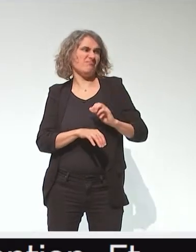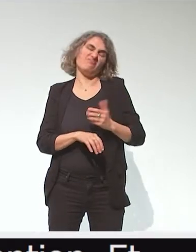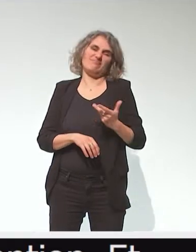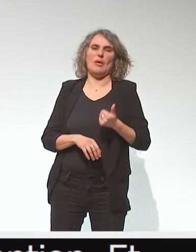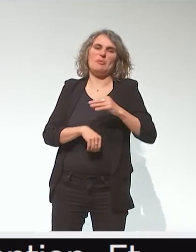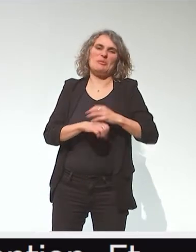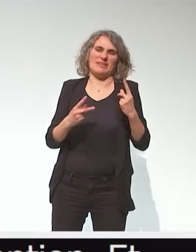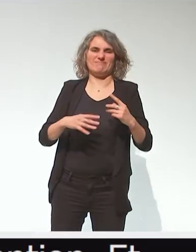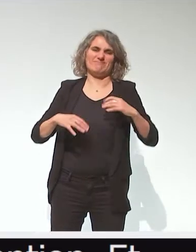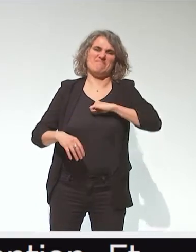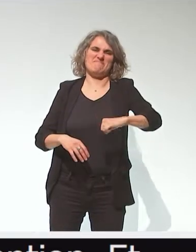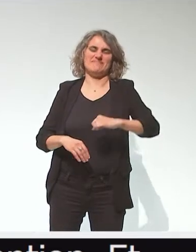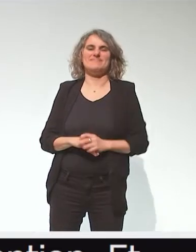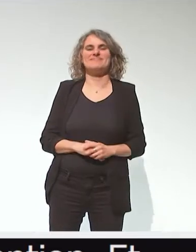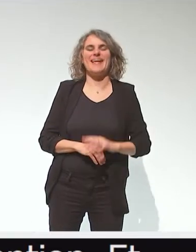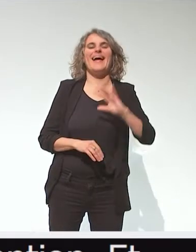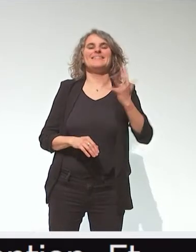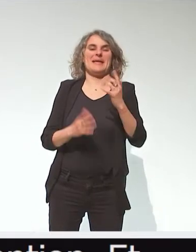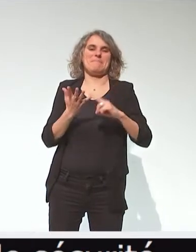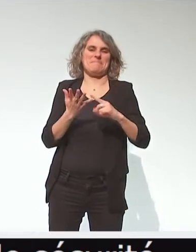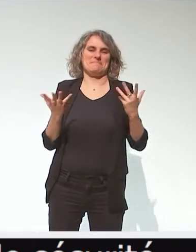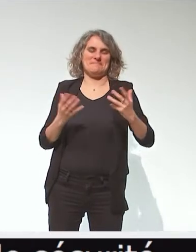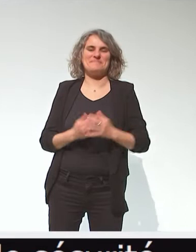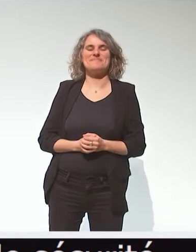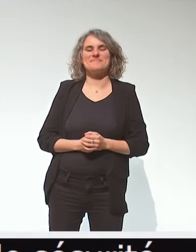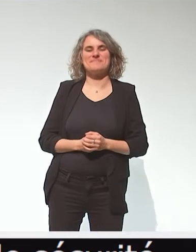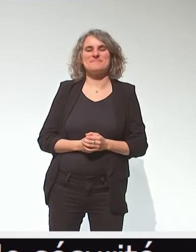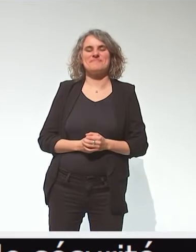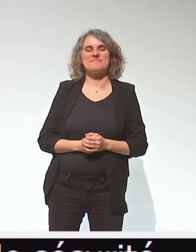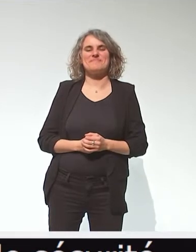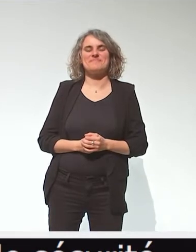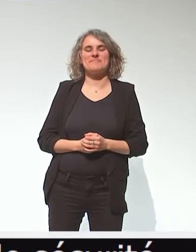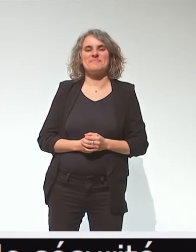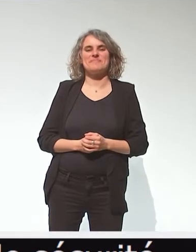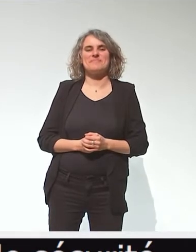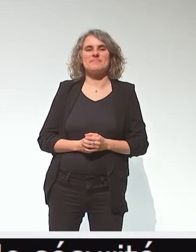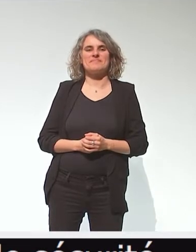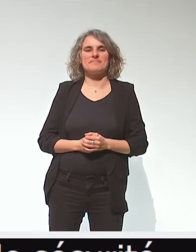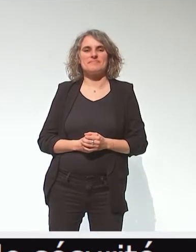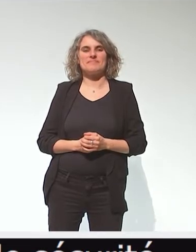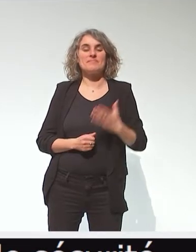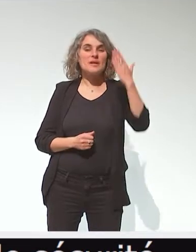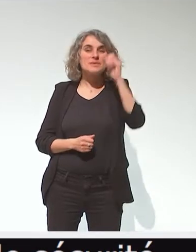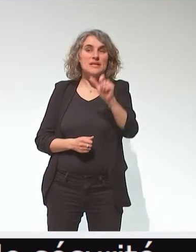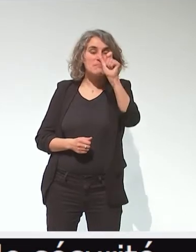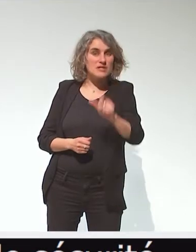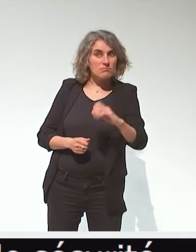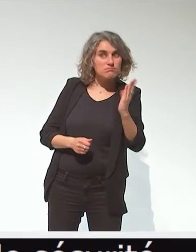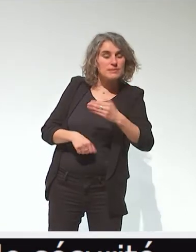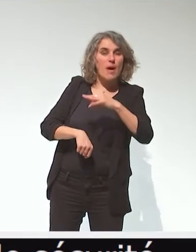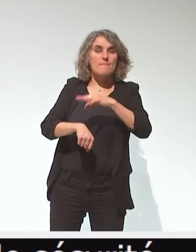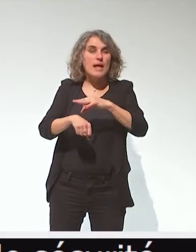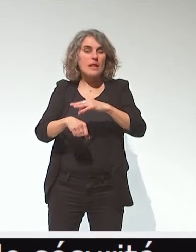is securing vocational rehabilitation schemes in case of chronic diseases or accidents. And